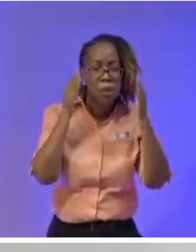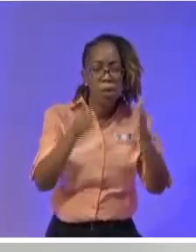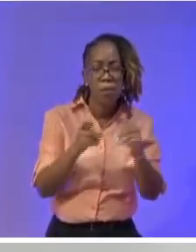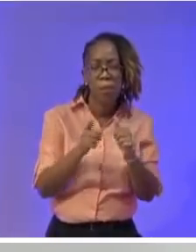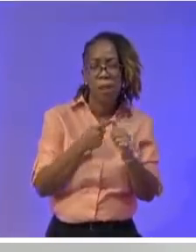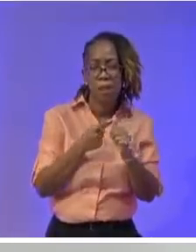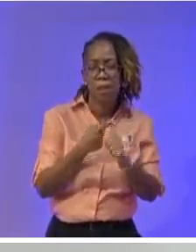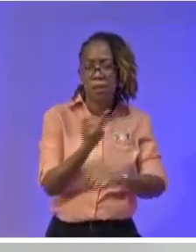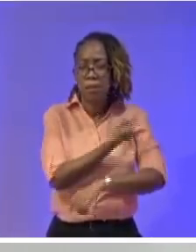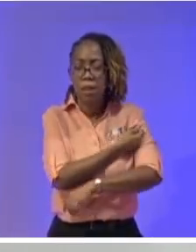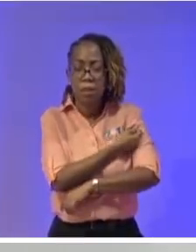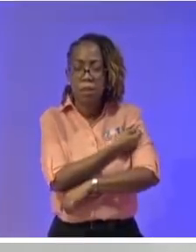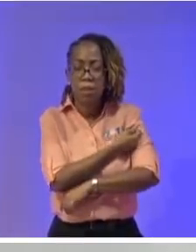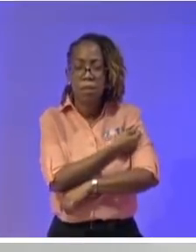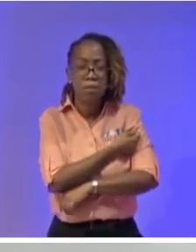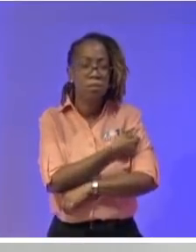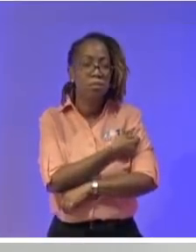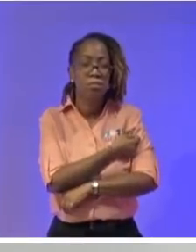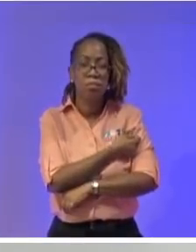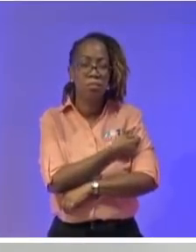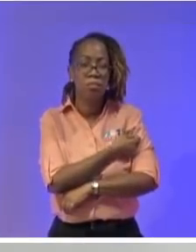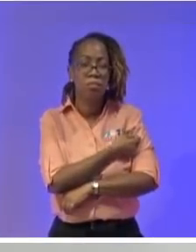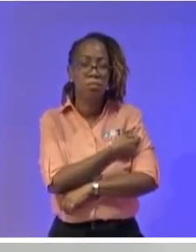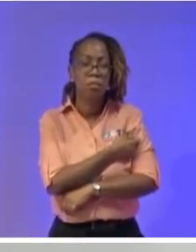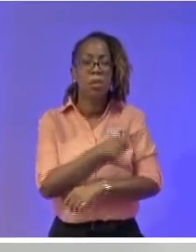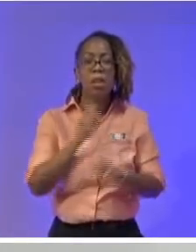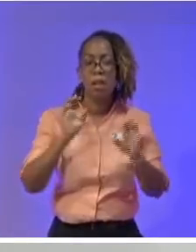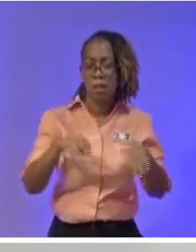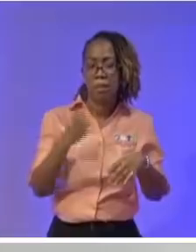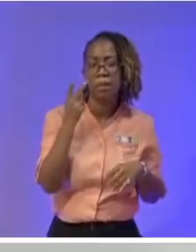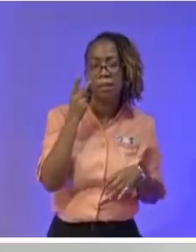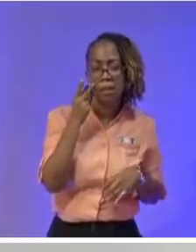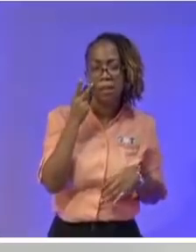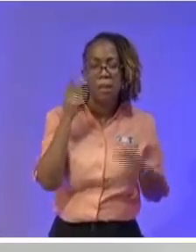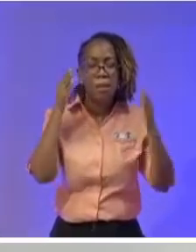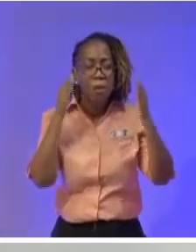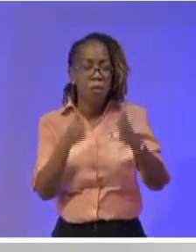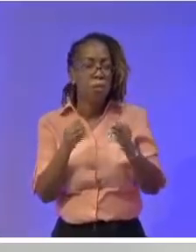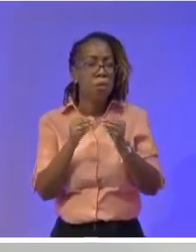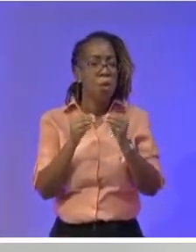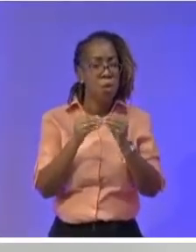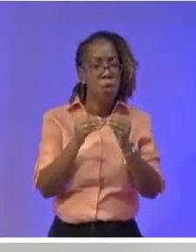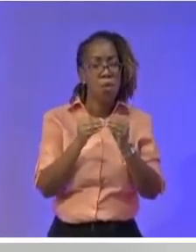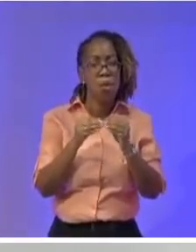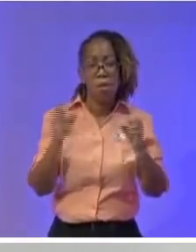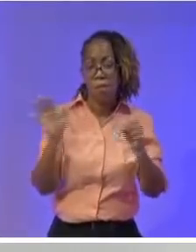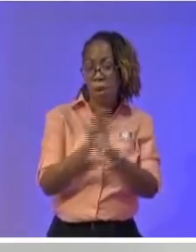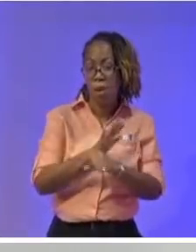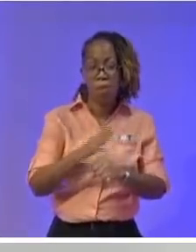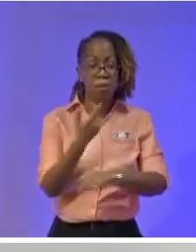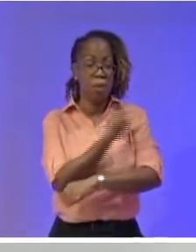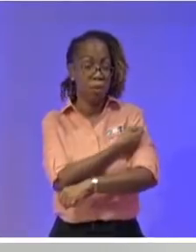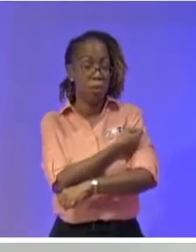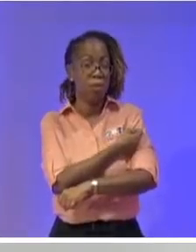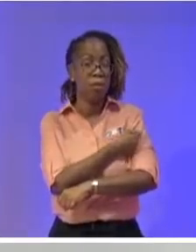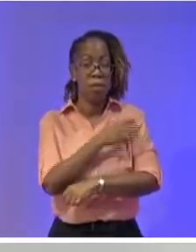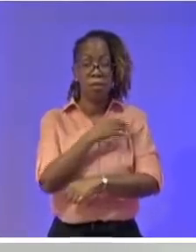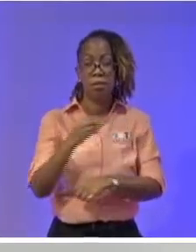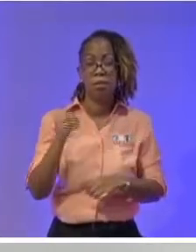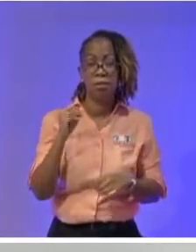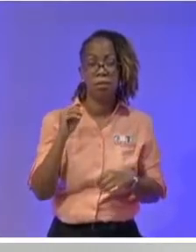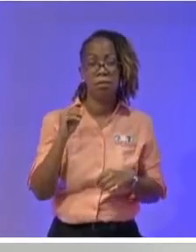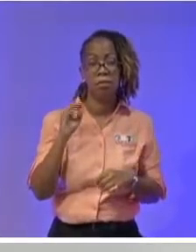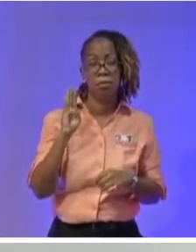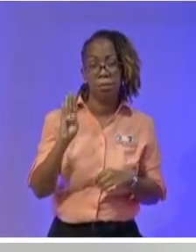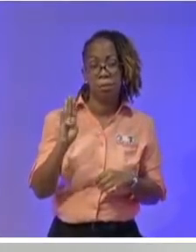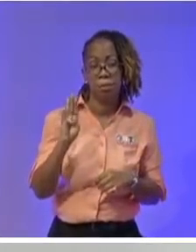is focusing now is on the fully vaccinated and the boosters. So we are going to be making some adjustments to our dashboard from next